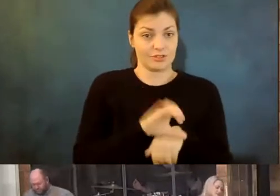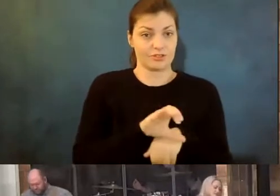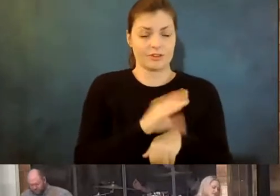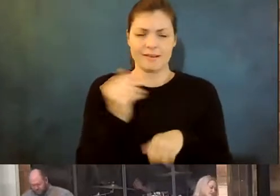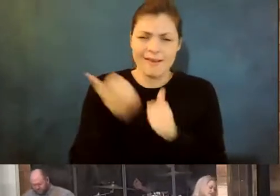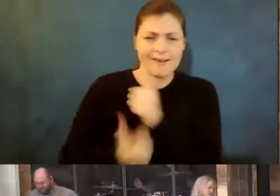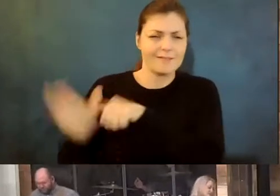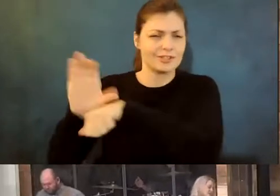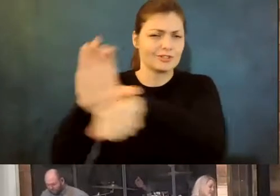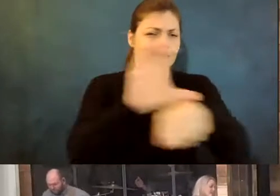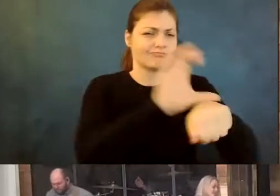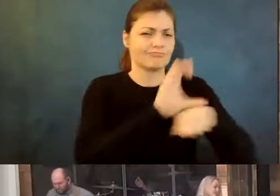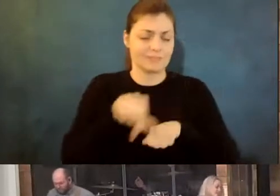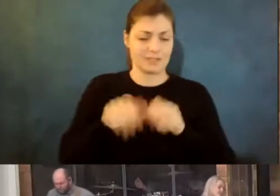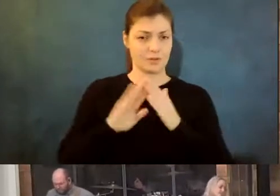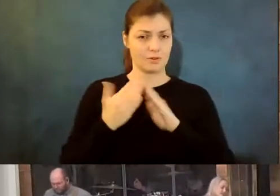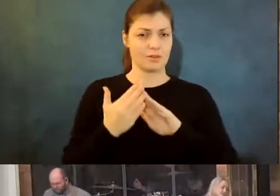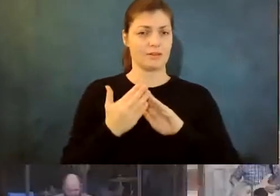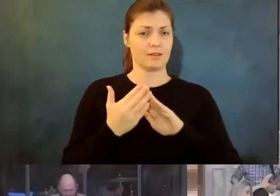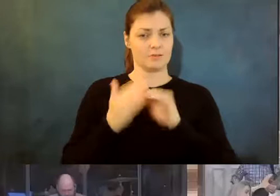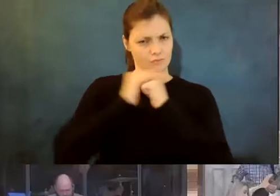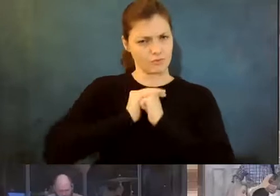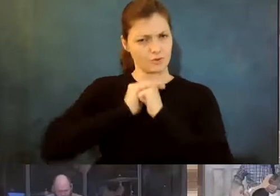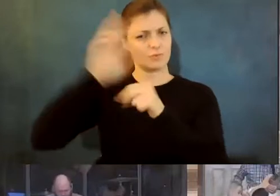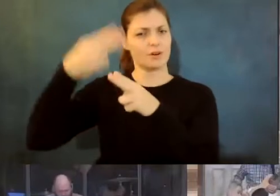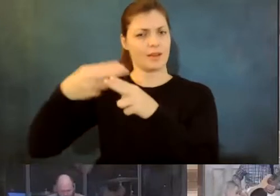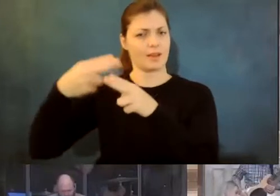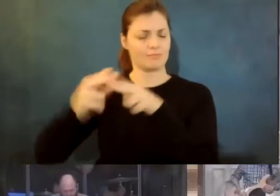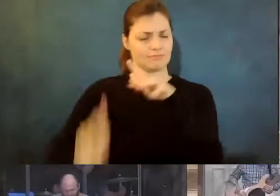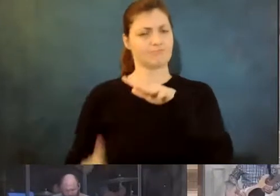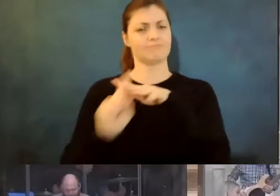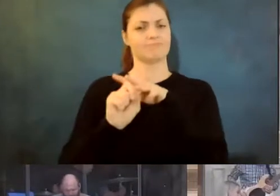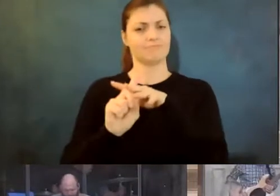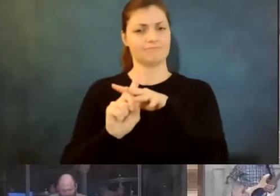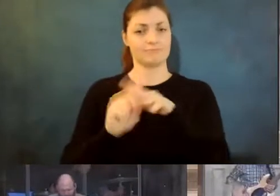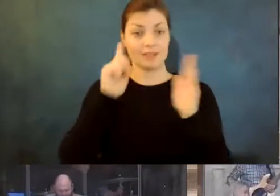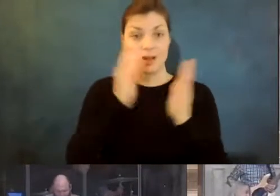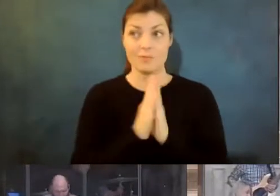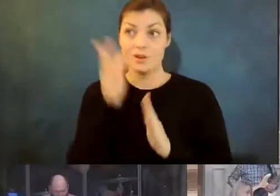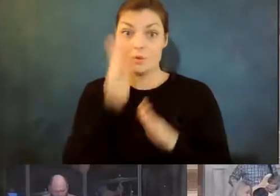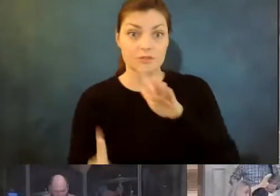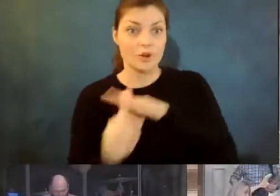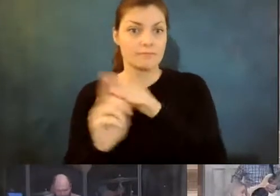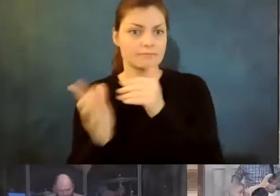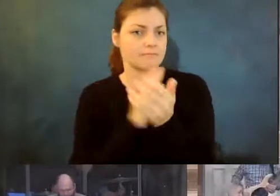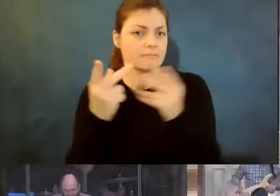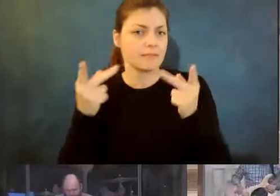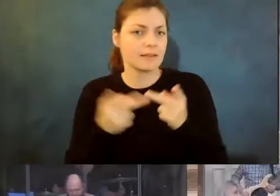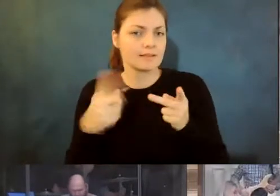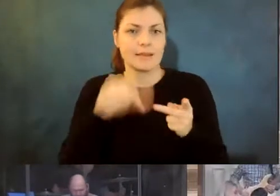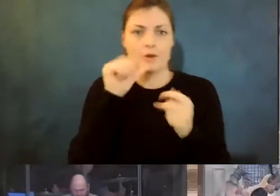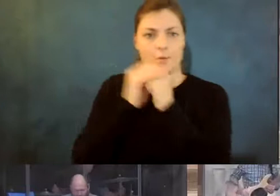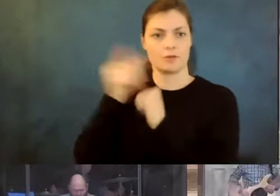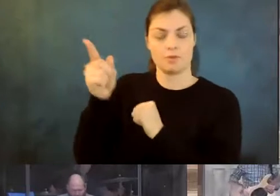and every church in this community that worships your name. And, Lord, I pray you'd show up in places where they don't and show them who you